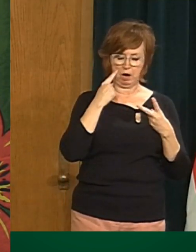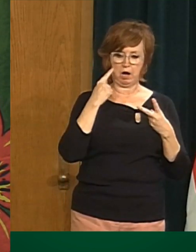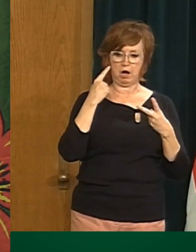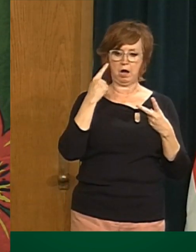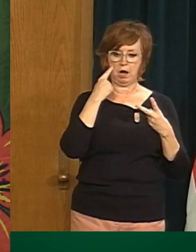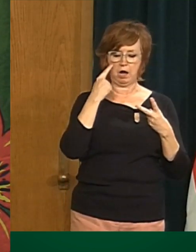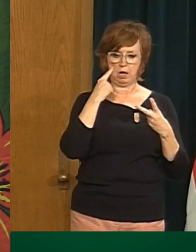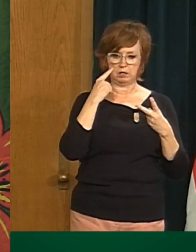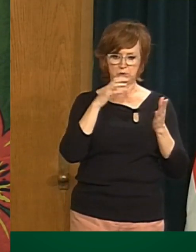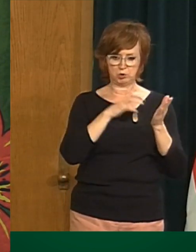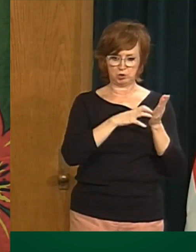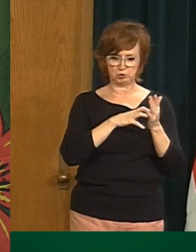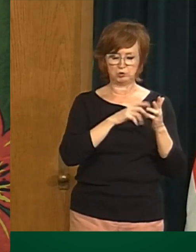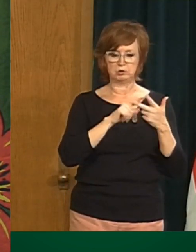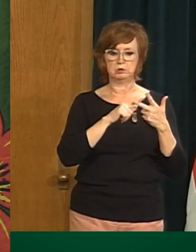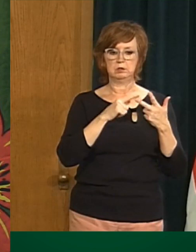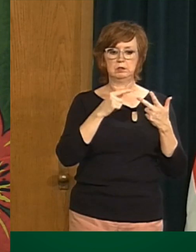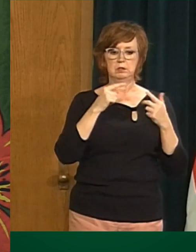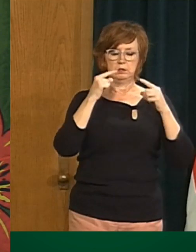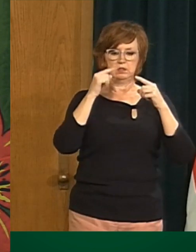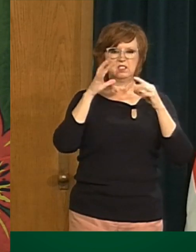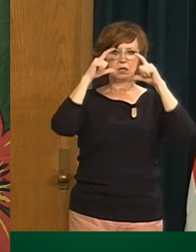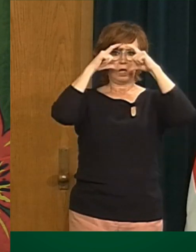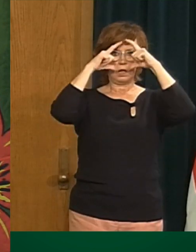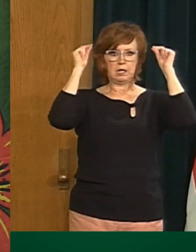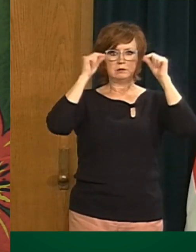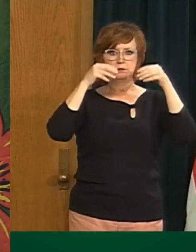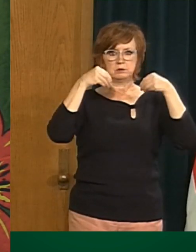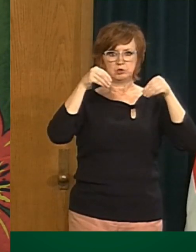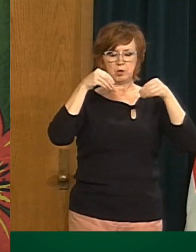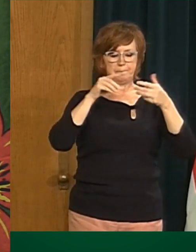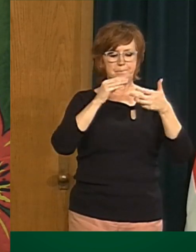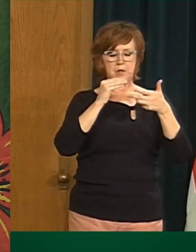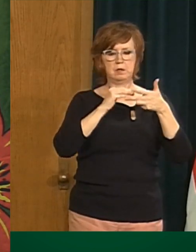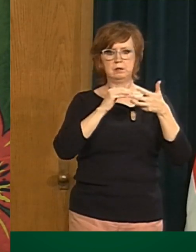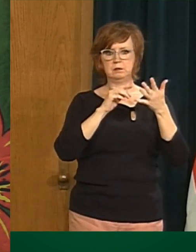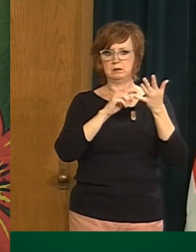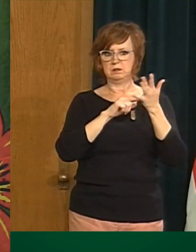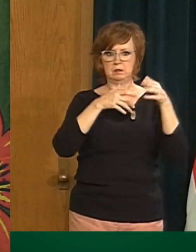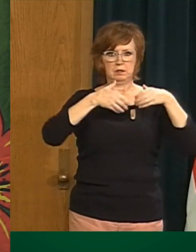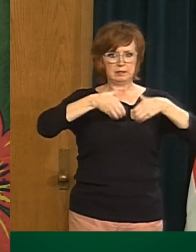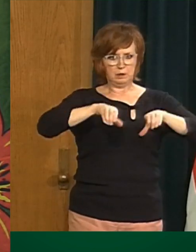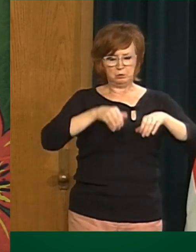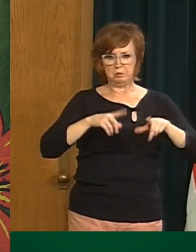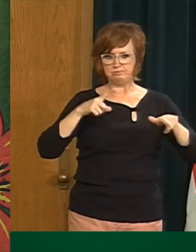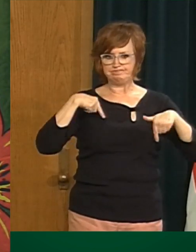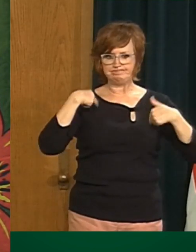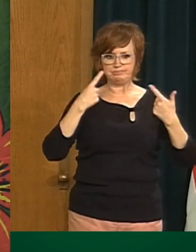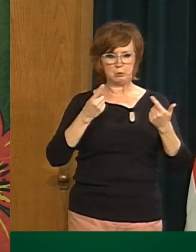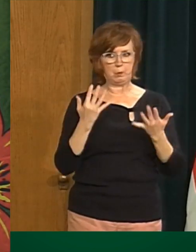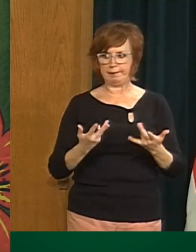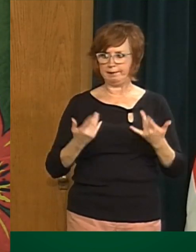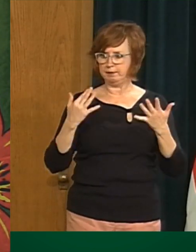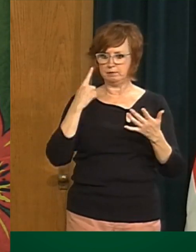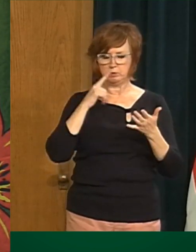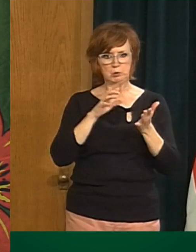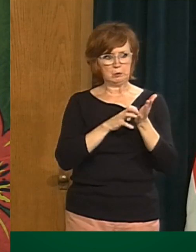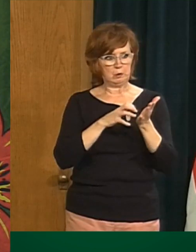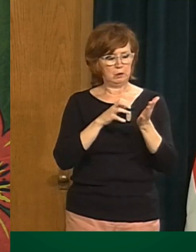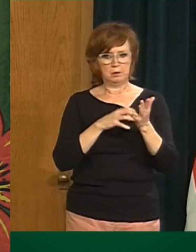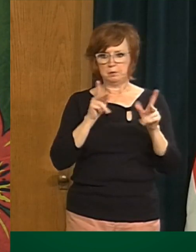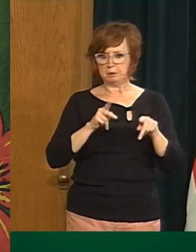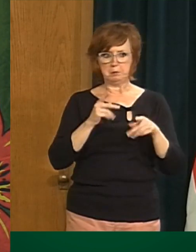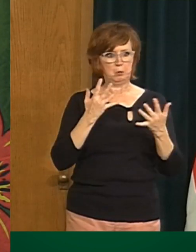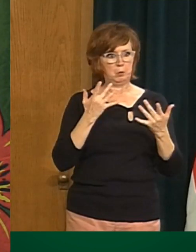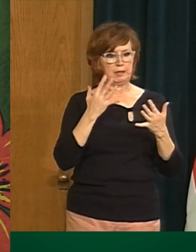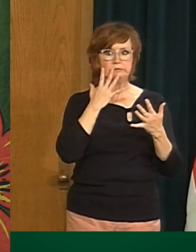opticians, a number of really medical services that just have not been provided for the last number of weeks. In 2 weeks,